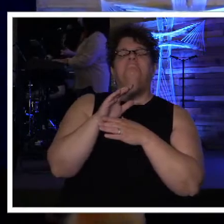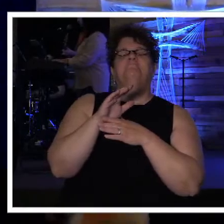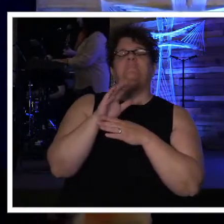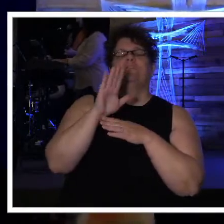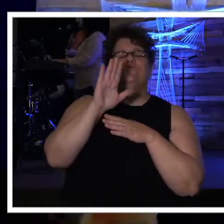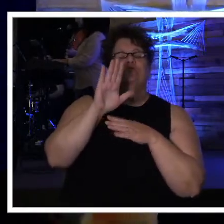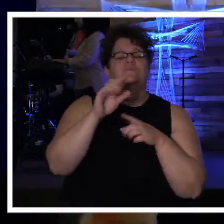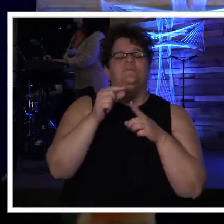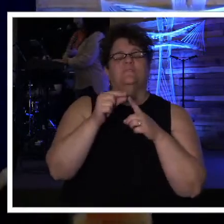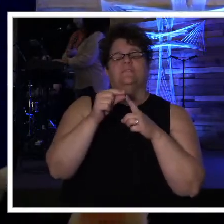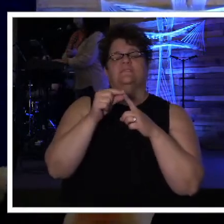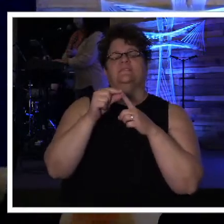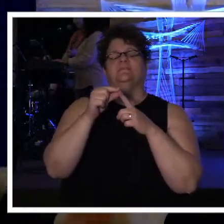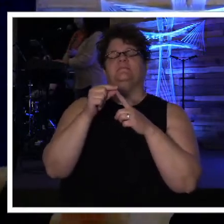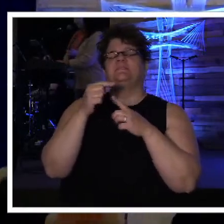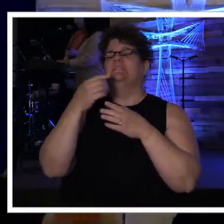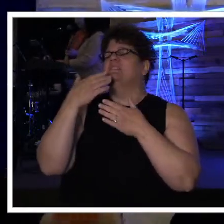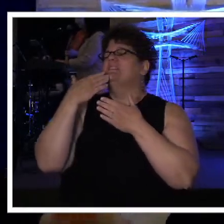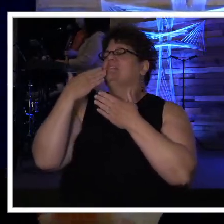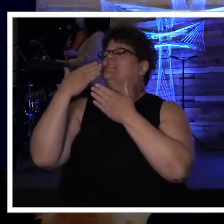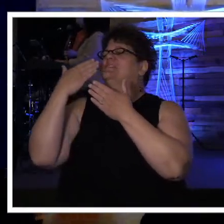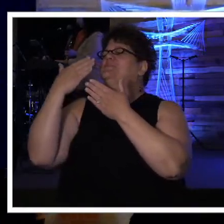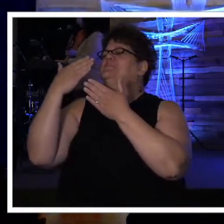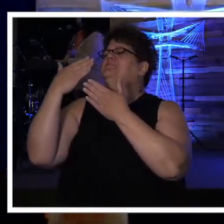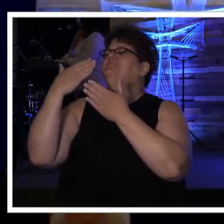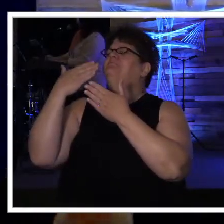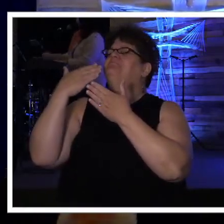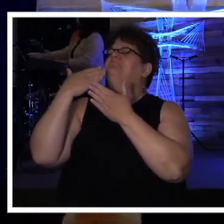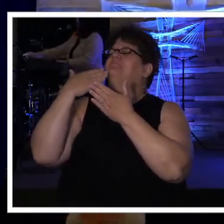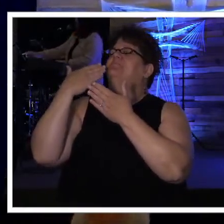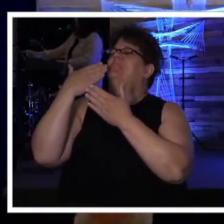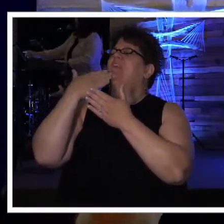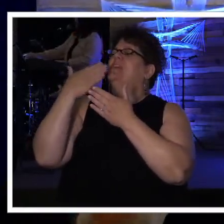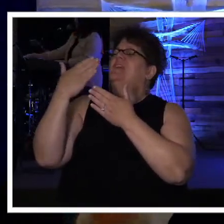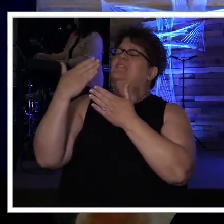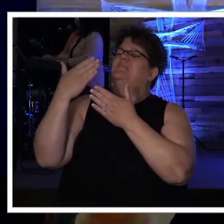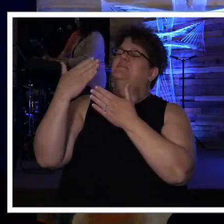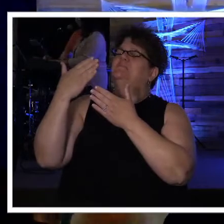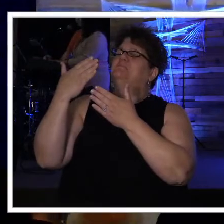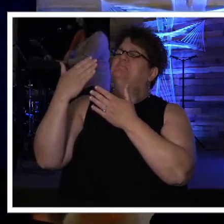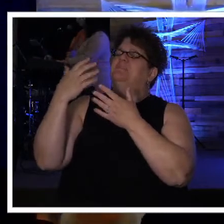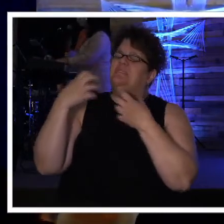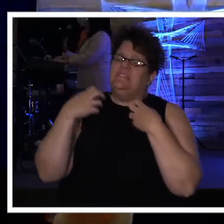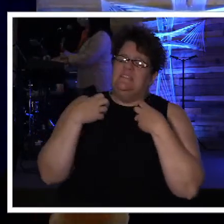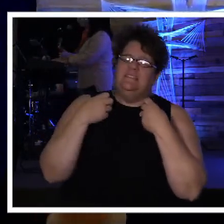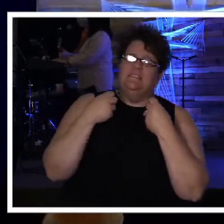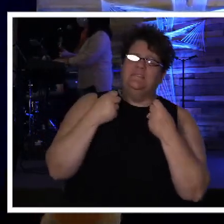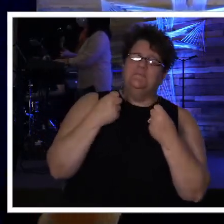God. Thank you for saving me, God. Thank you for making me whole.